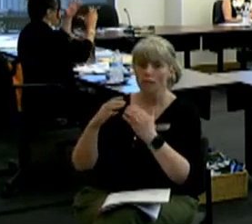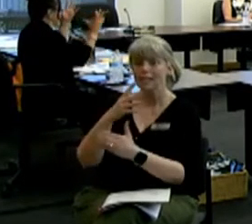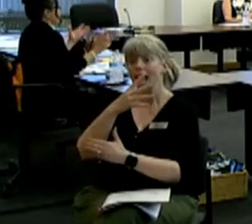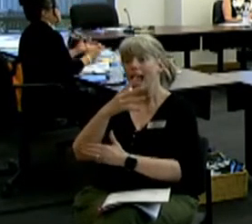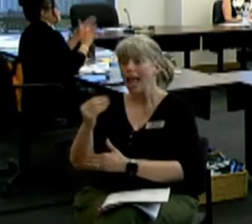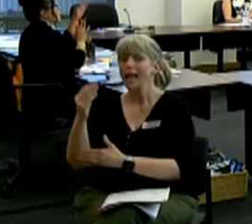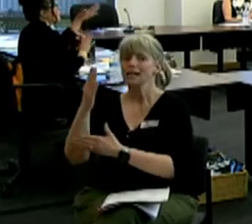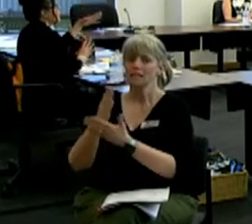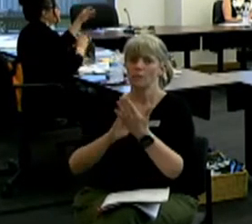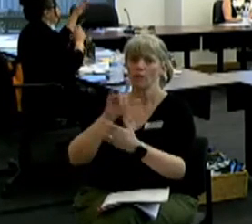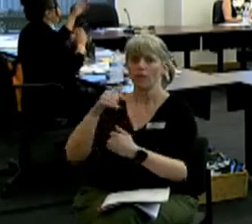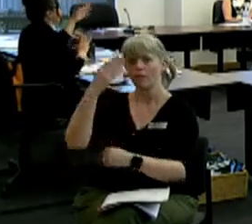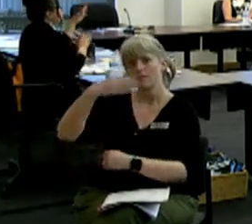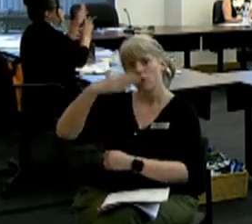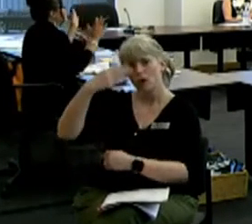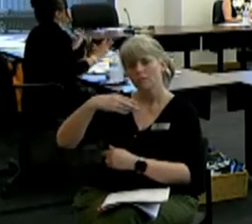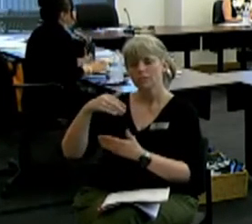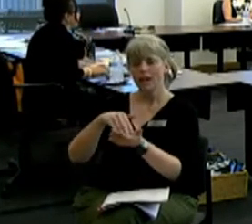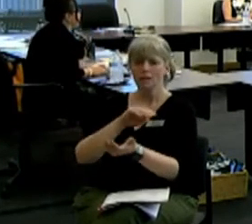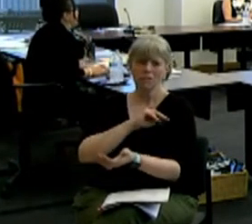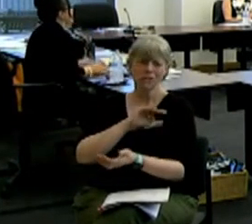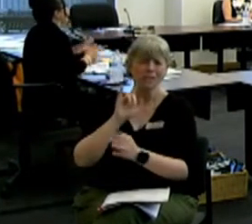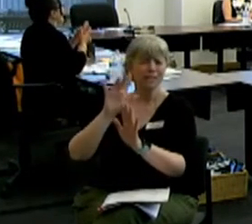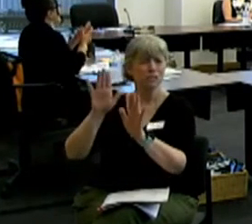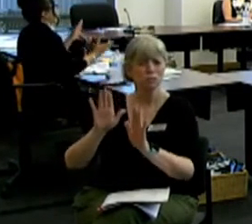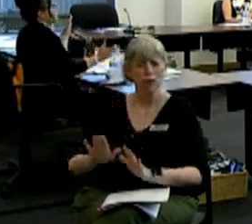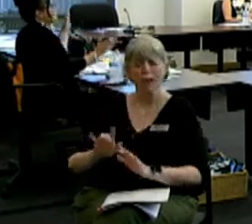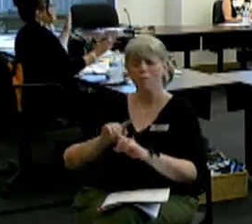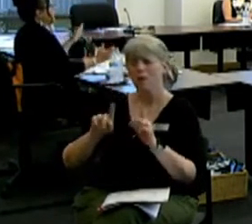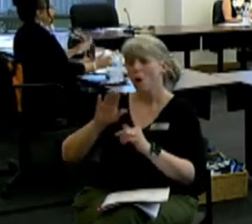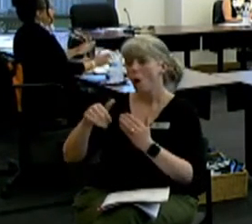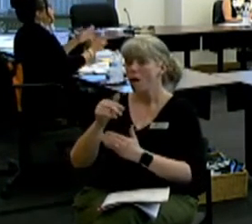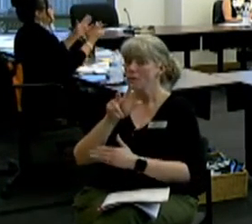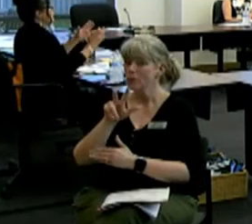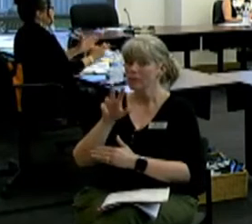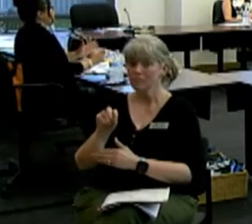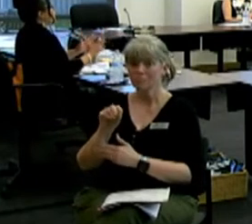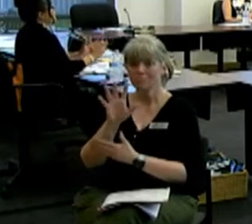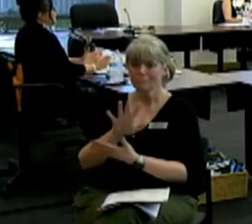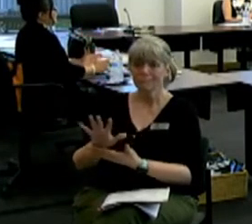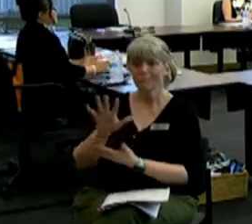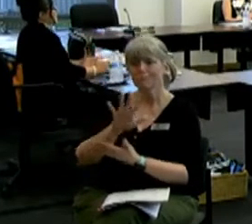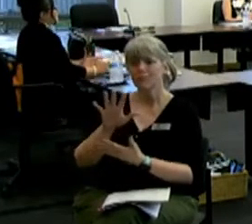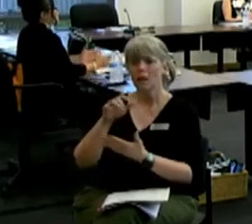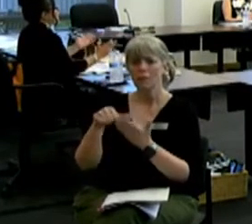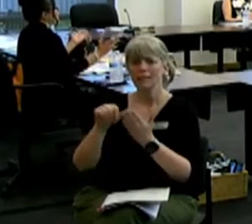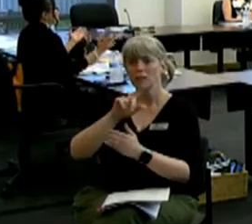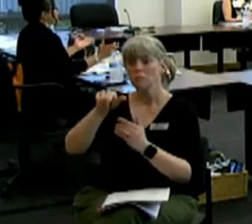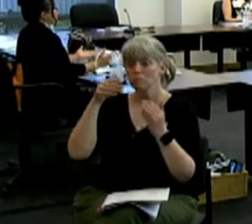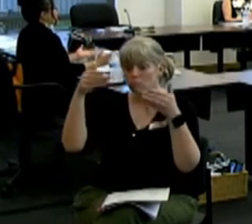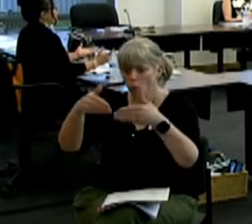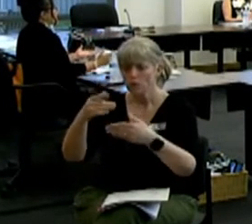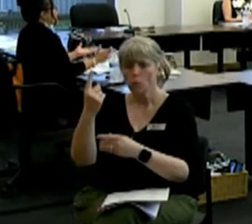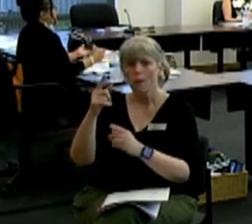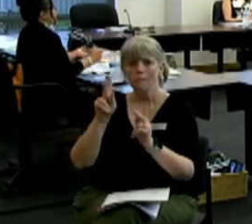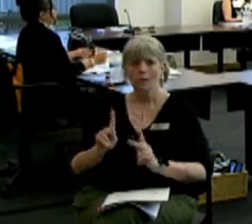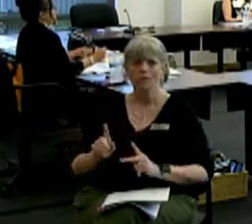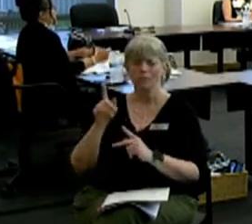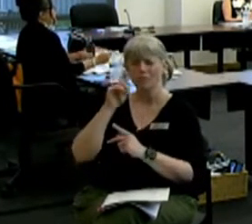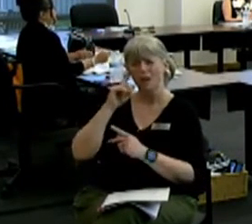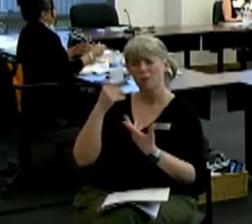and something about the front cover, Dr. Mitchell, that's great. But all 30 some odd pages were about one person, and people were like, we